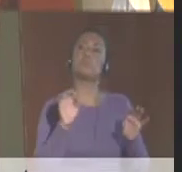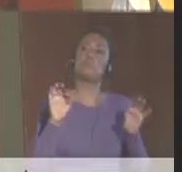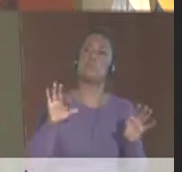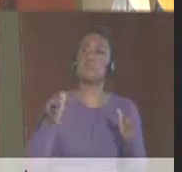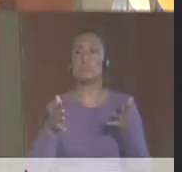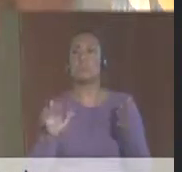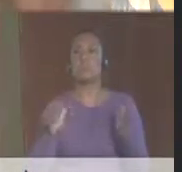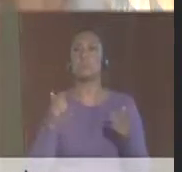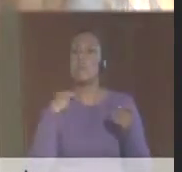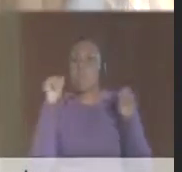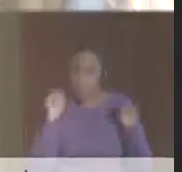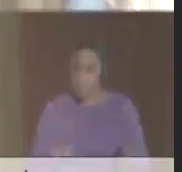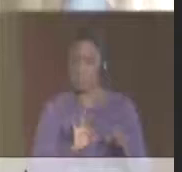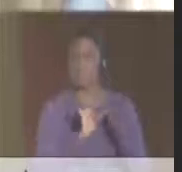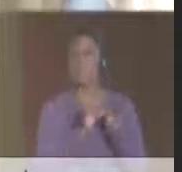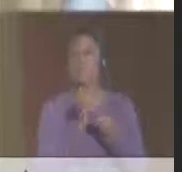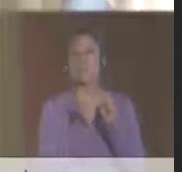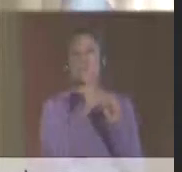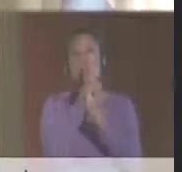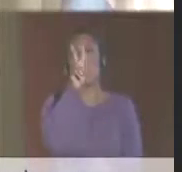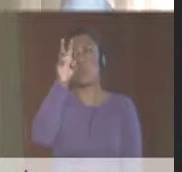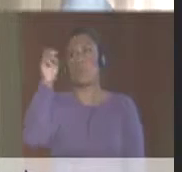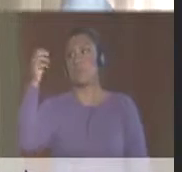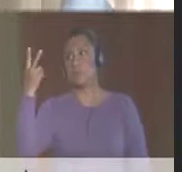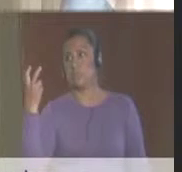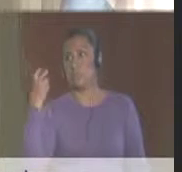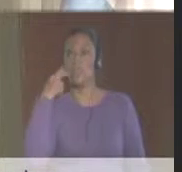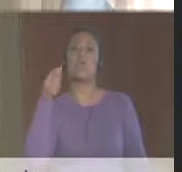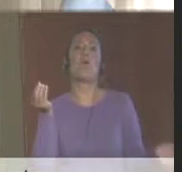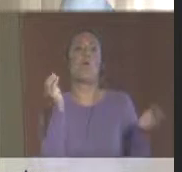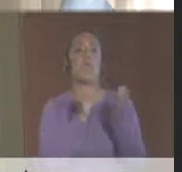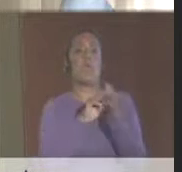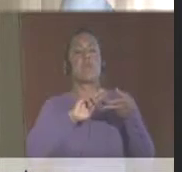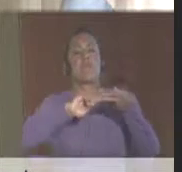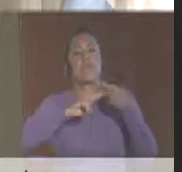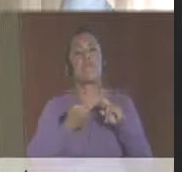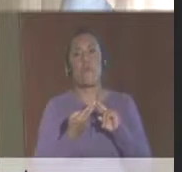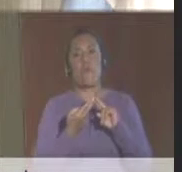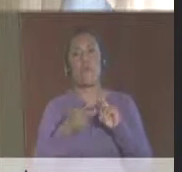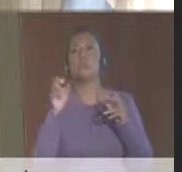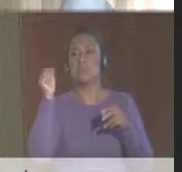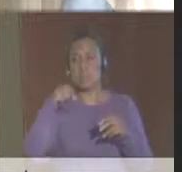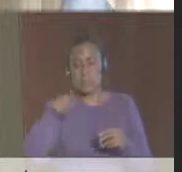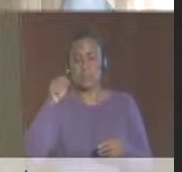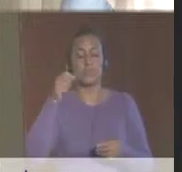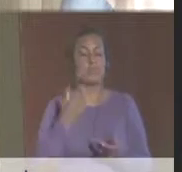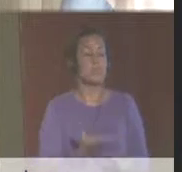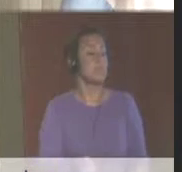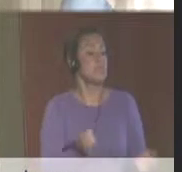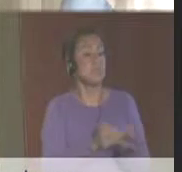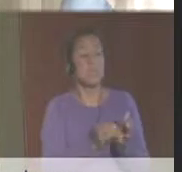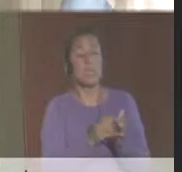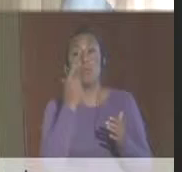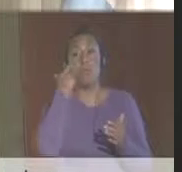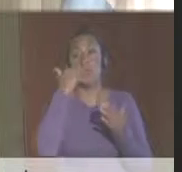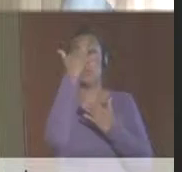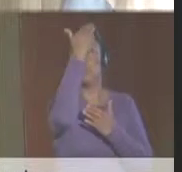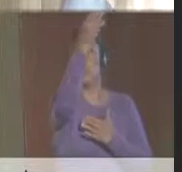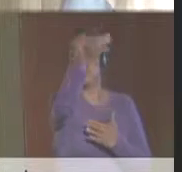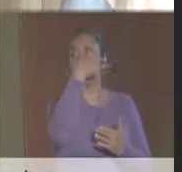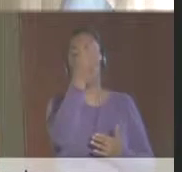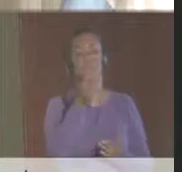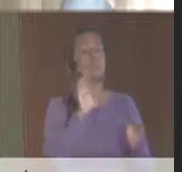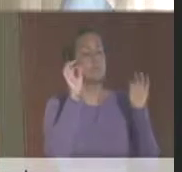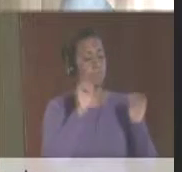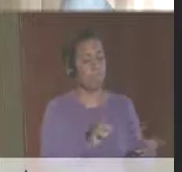also with urban planning. This was corrected and revised in 2012 and again redrafted, saying that